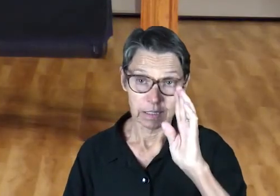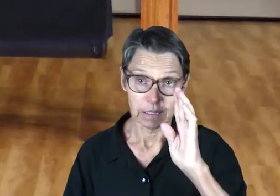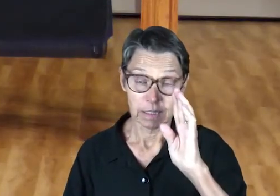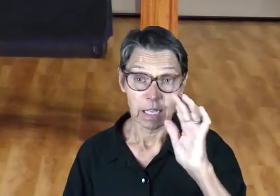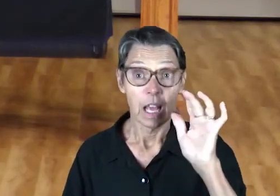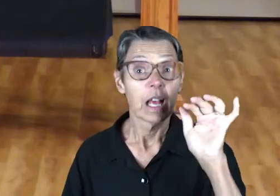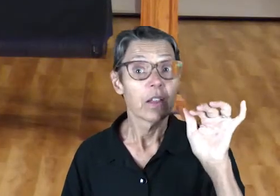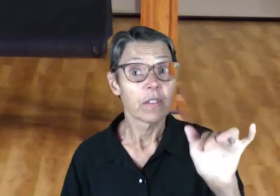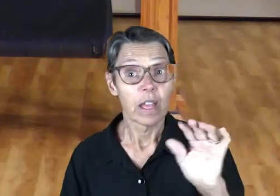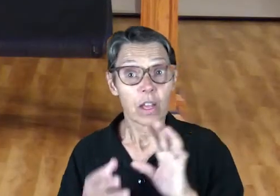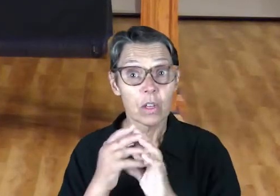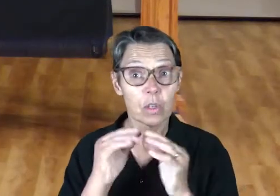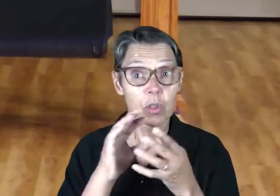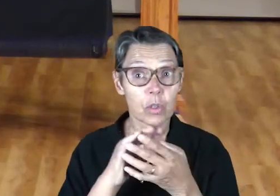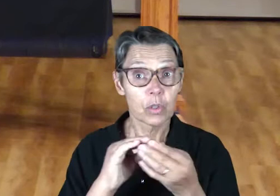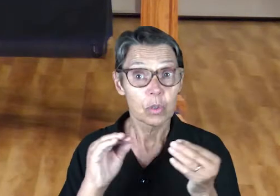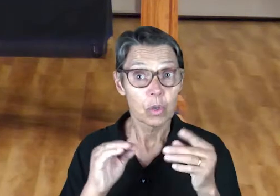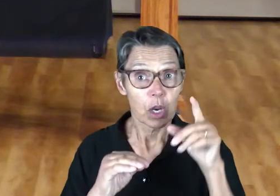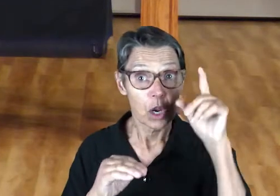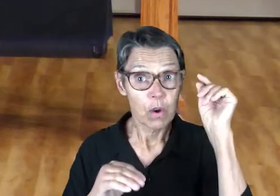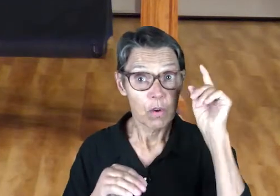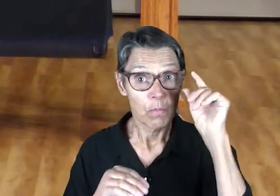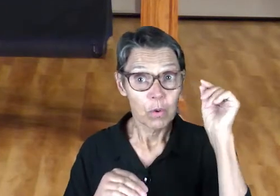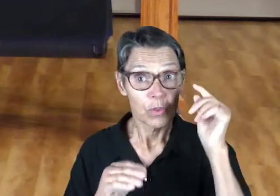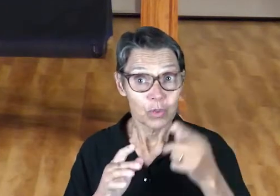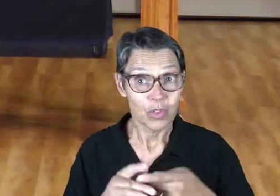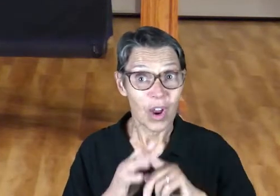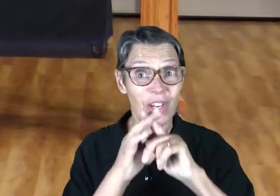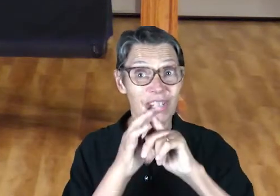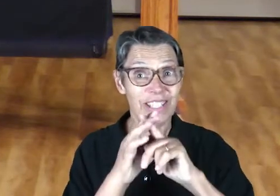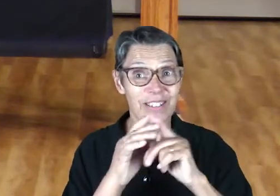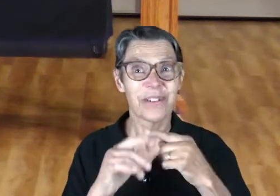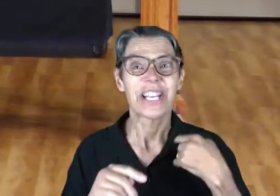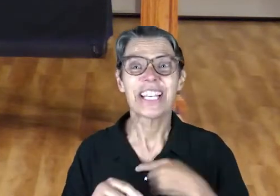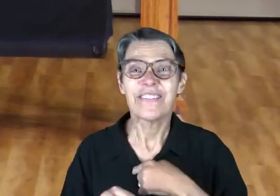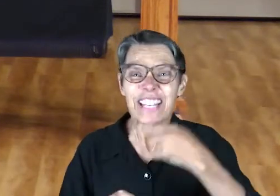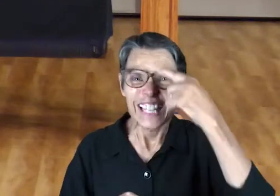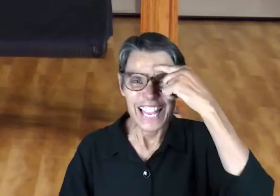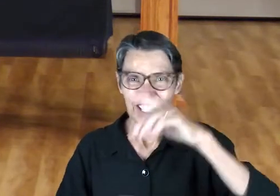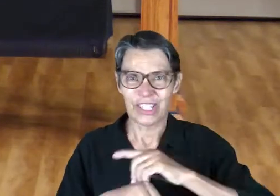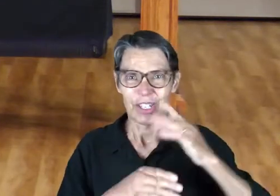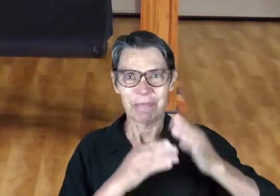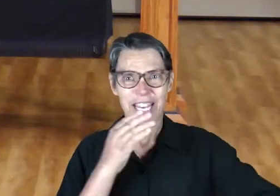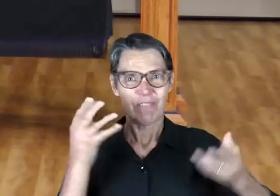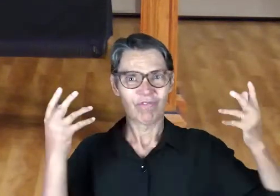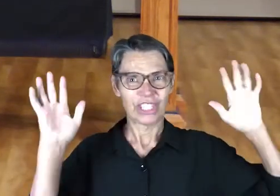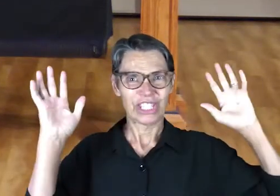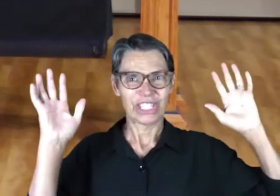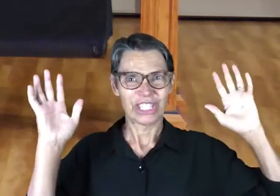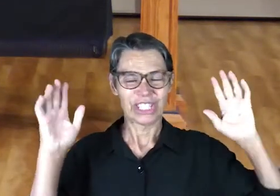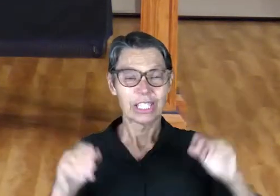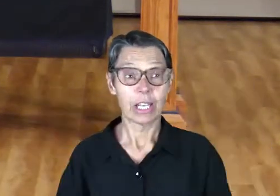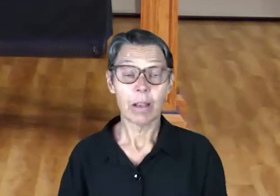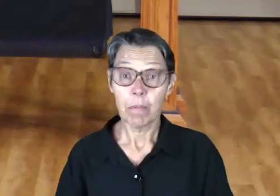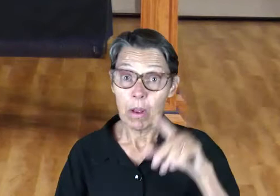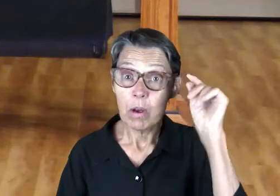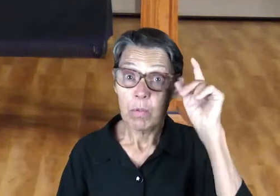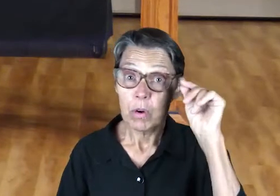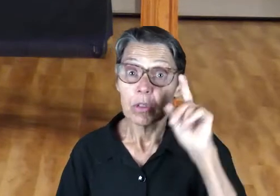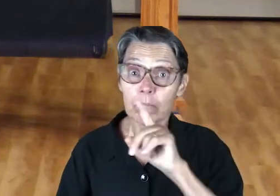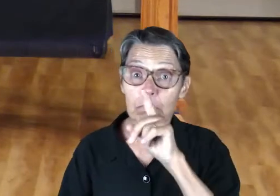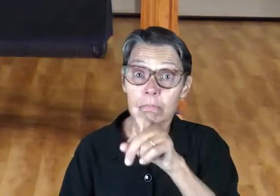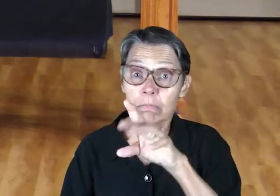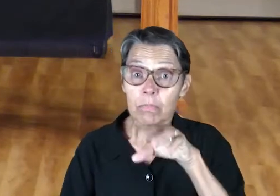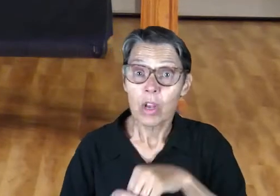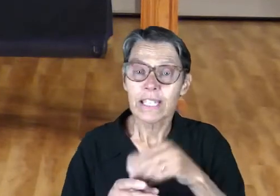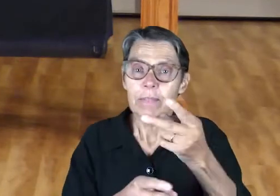only begins. When we think cinematically, it probably should end. And Moses is part of